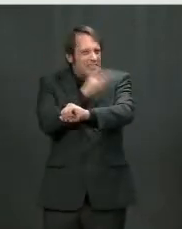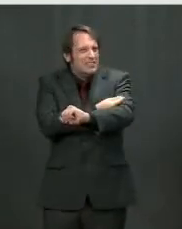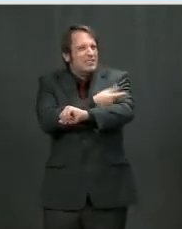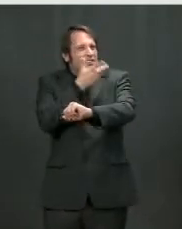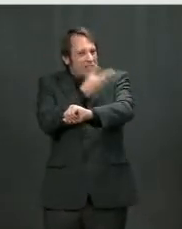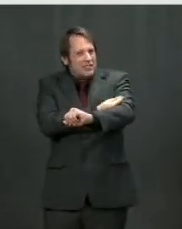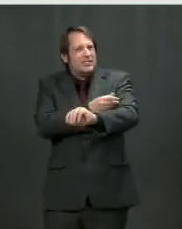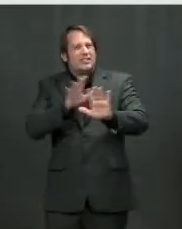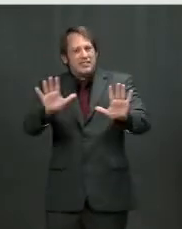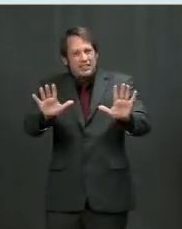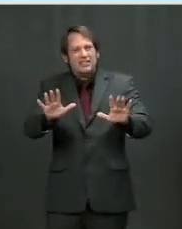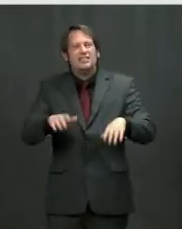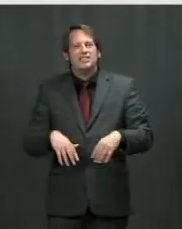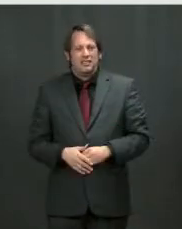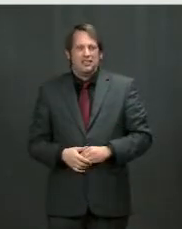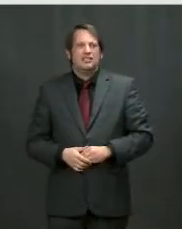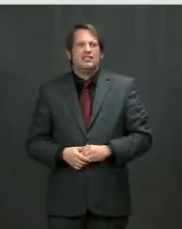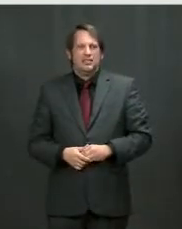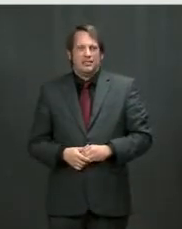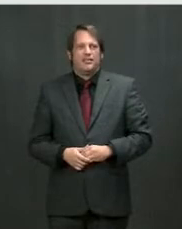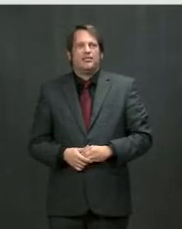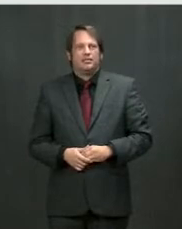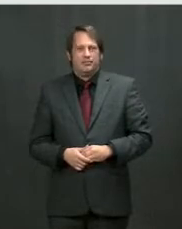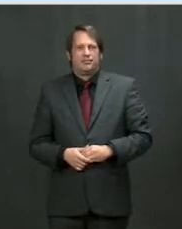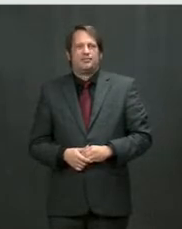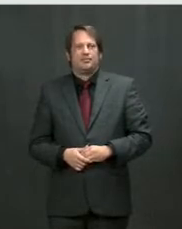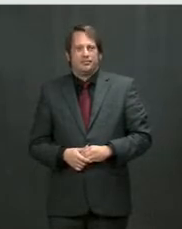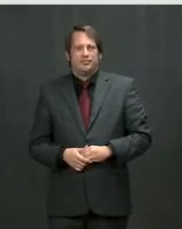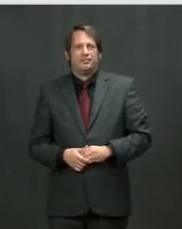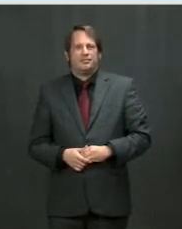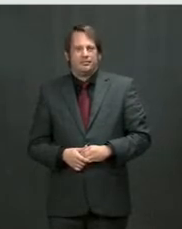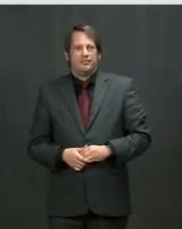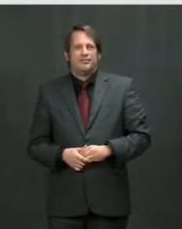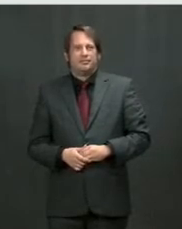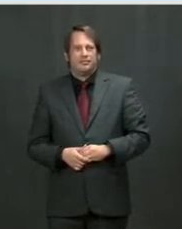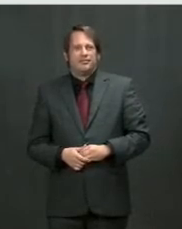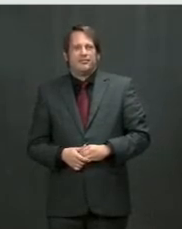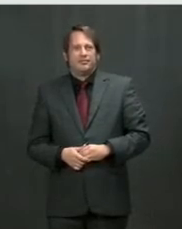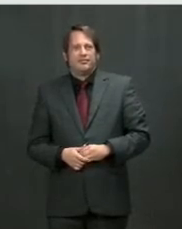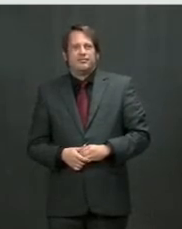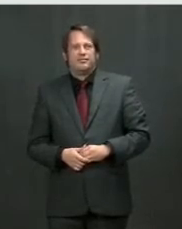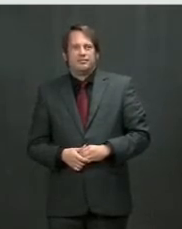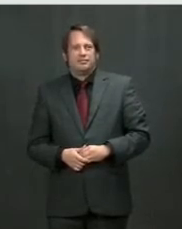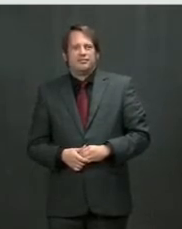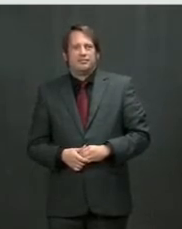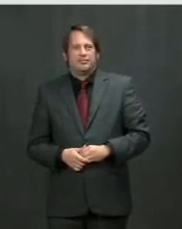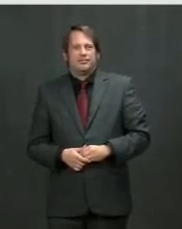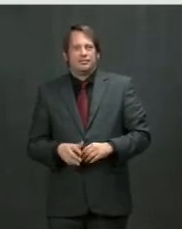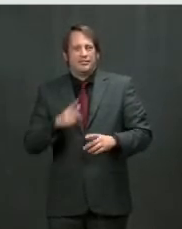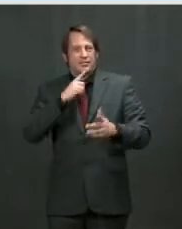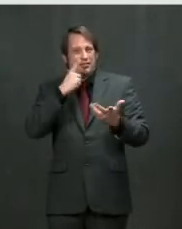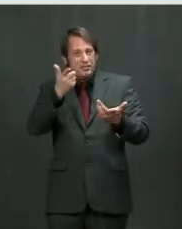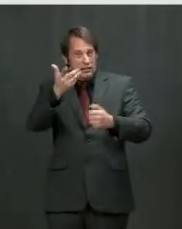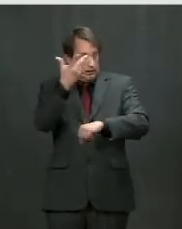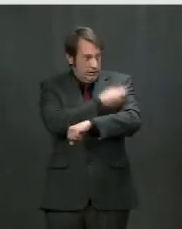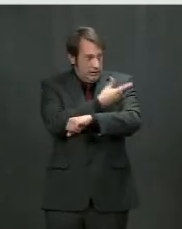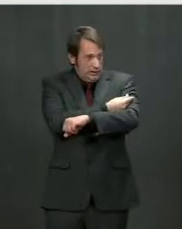more vaccine out there and more vaccinations out there and really less disease